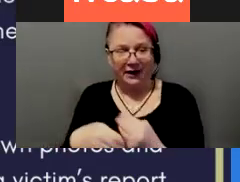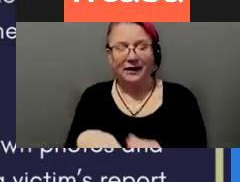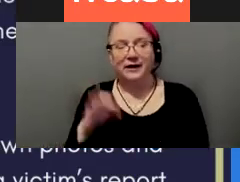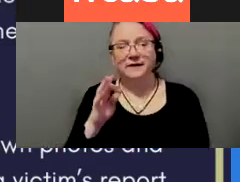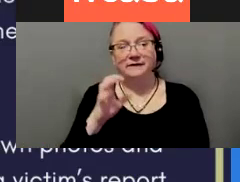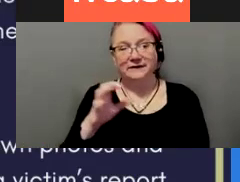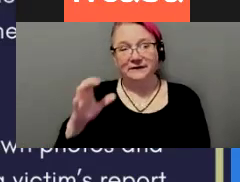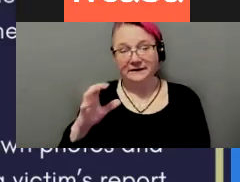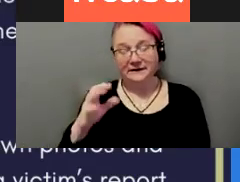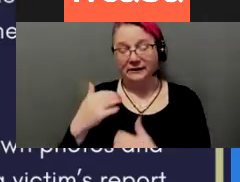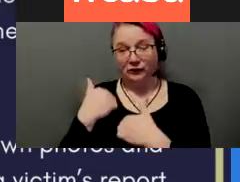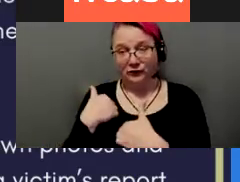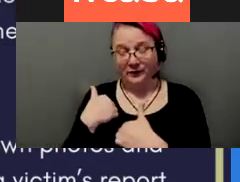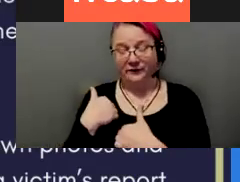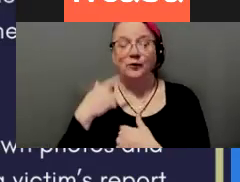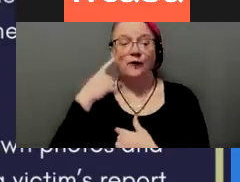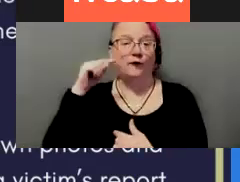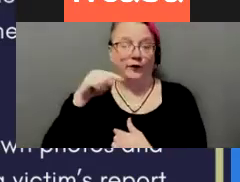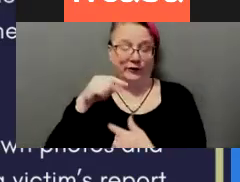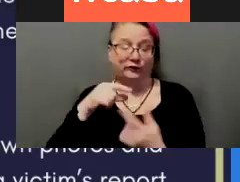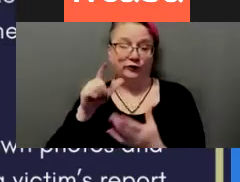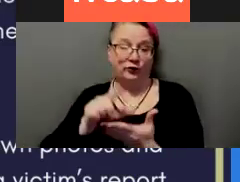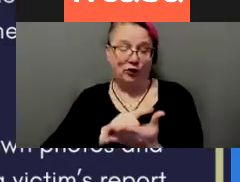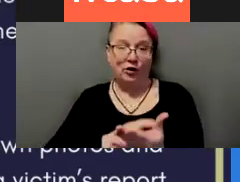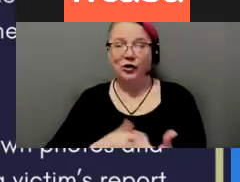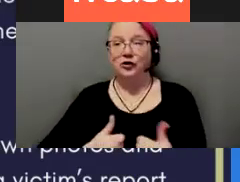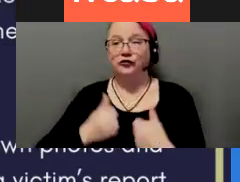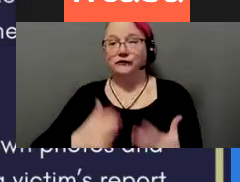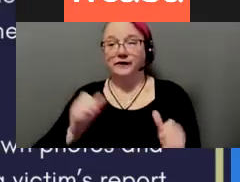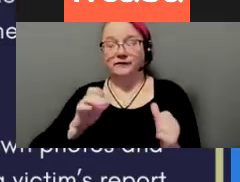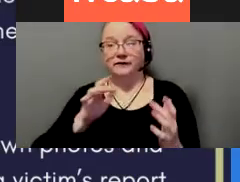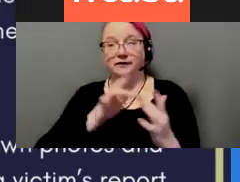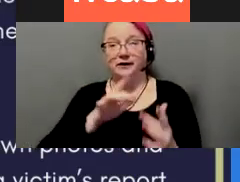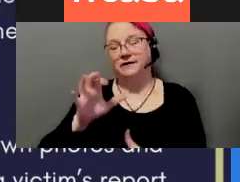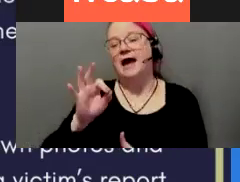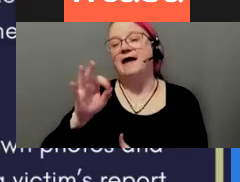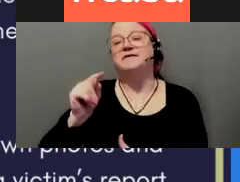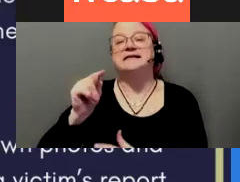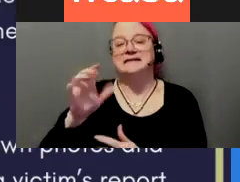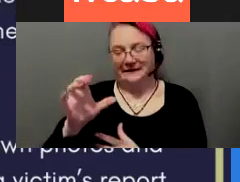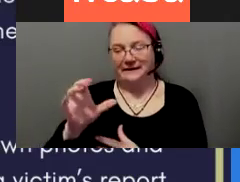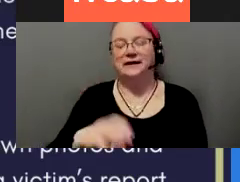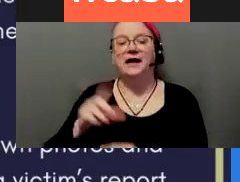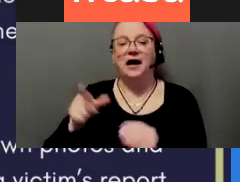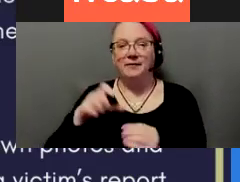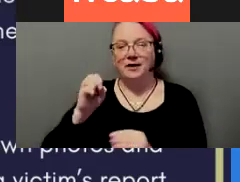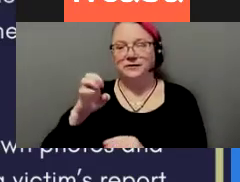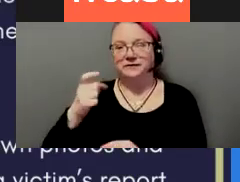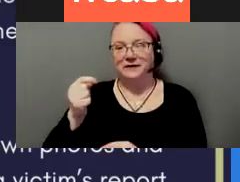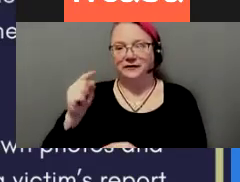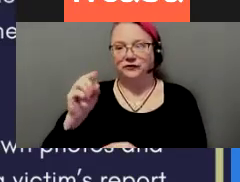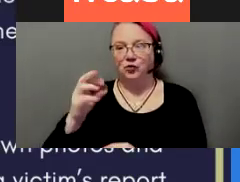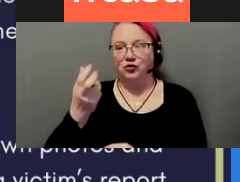responsible for enforcement of this law. Survivors can contact the FTC about sextortion scams